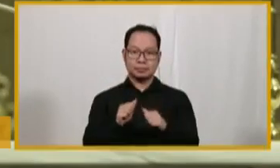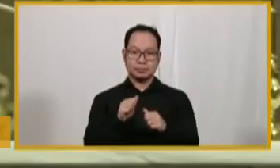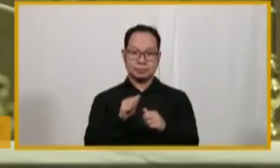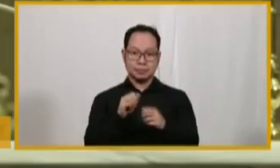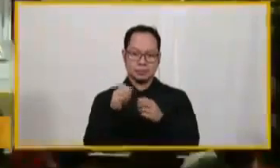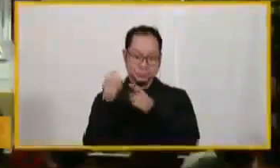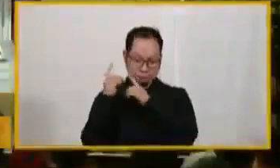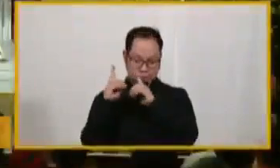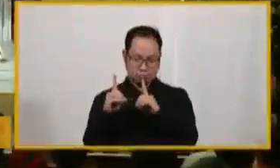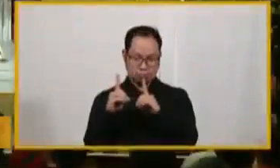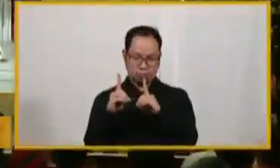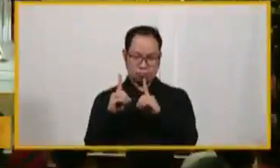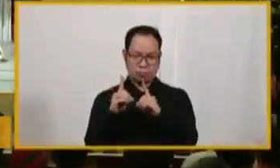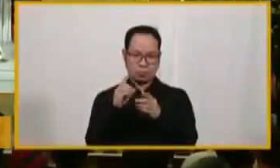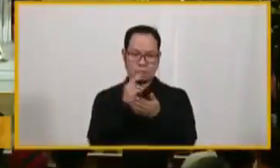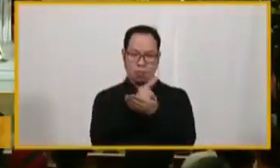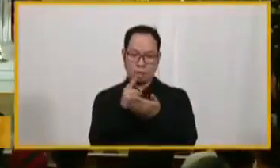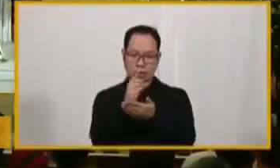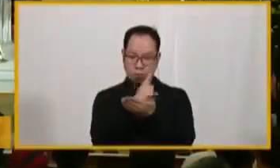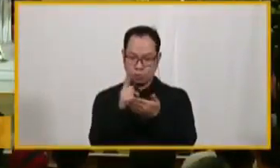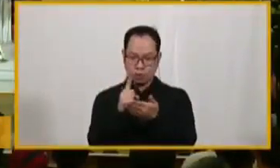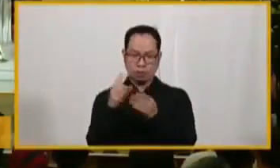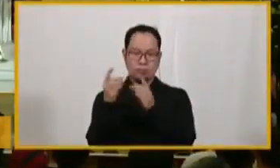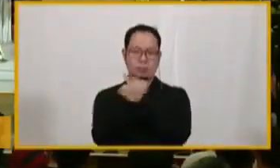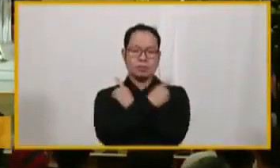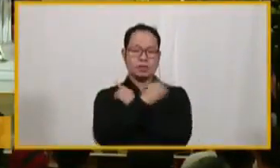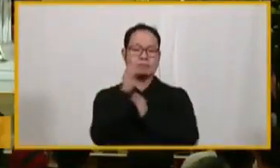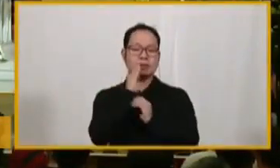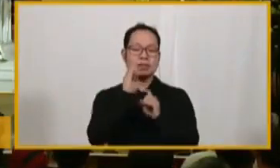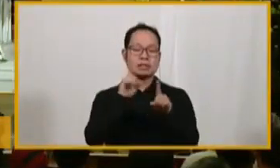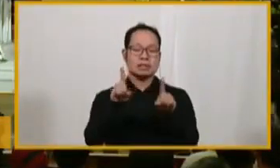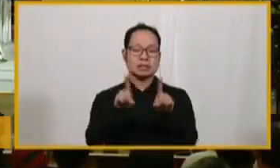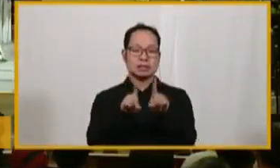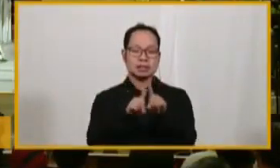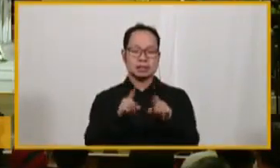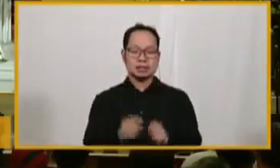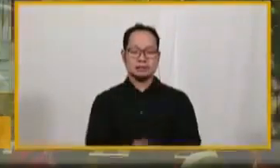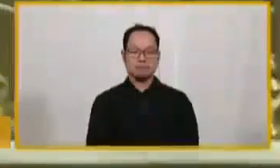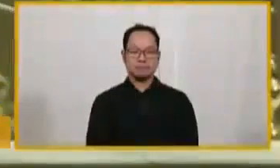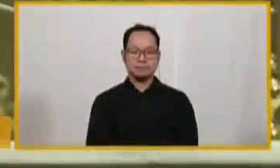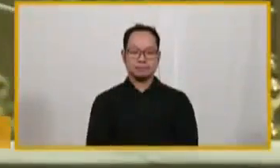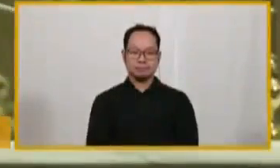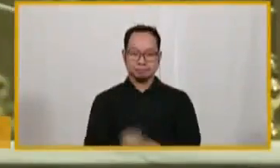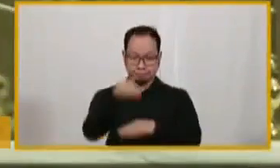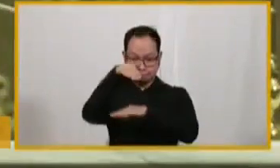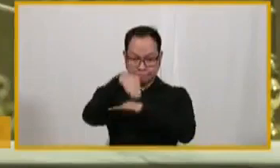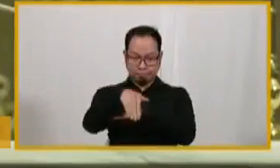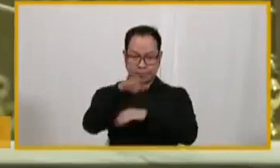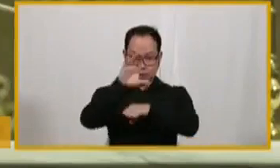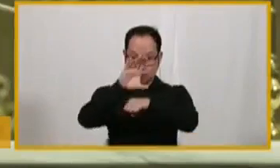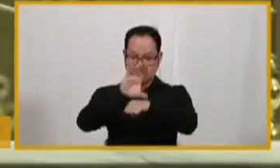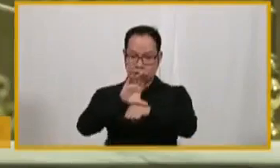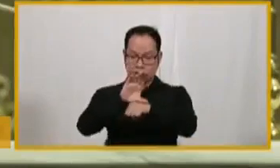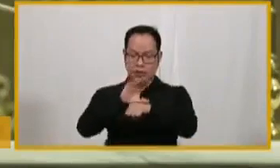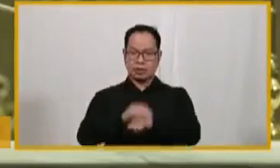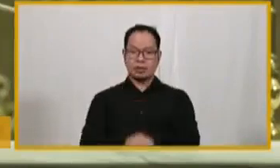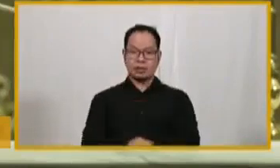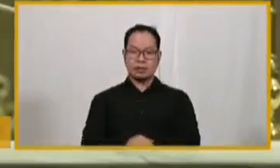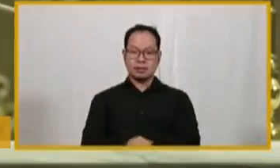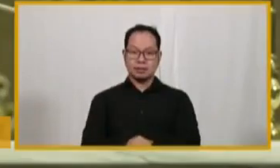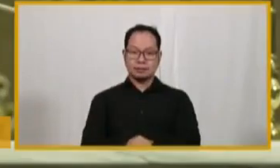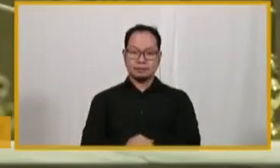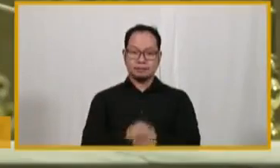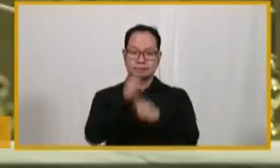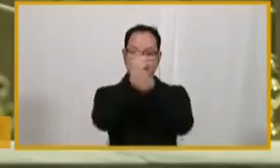araw. My dear brothers and sisters, tonight the Church